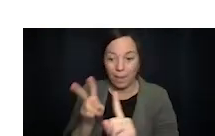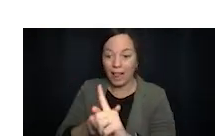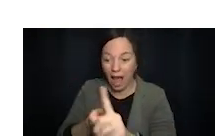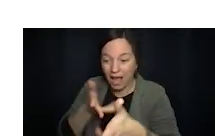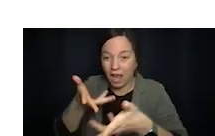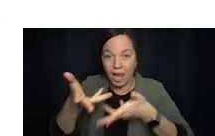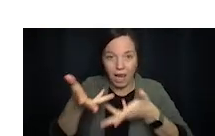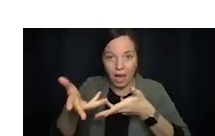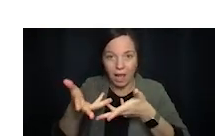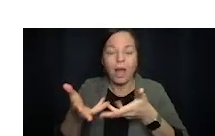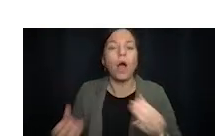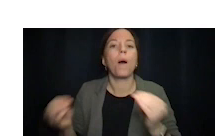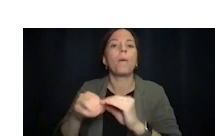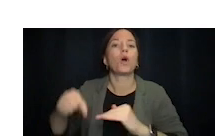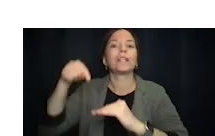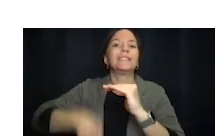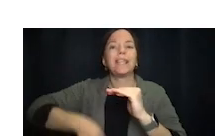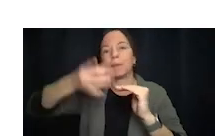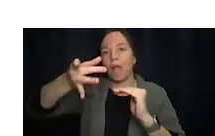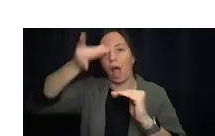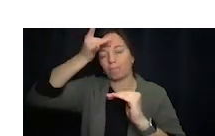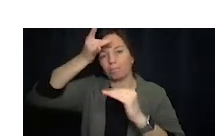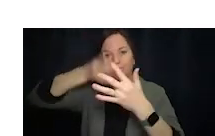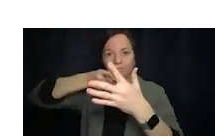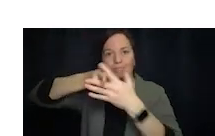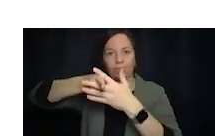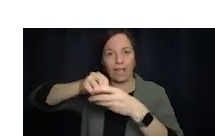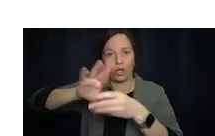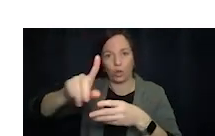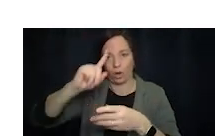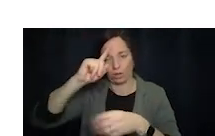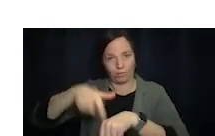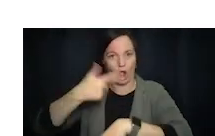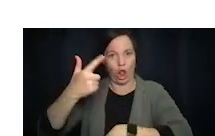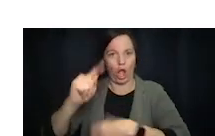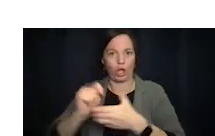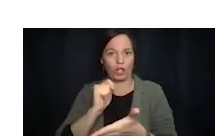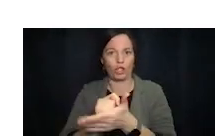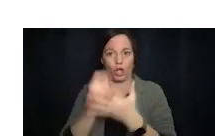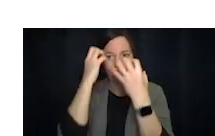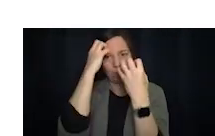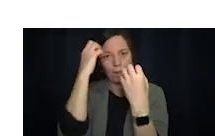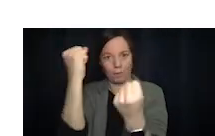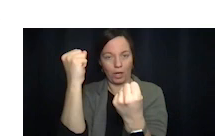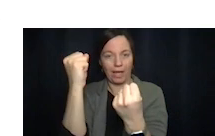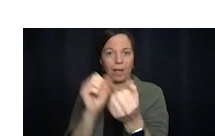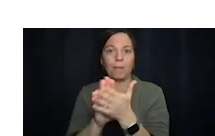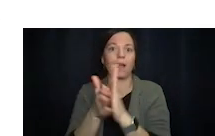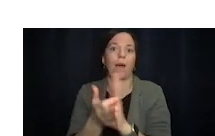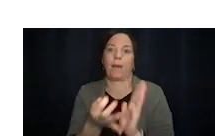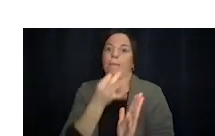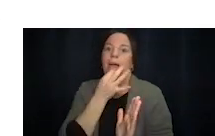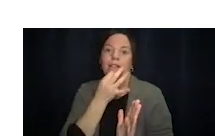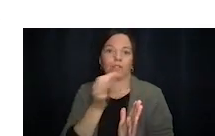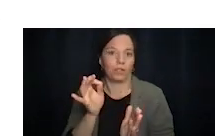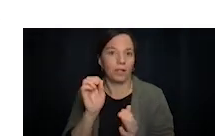it's going to be more deeply encoded for you into your long-term memory and can turn into real mastery of competencies. That's what